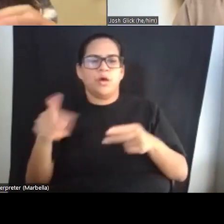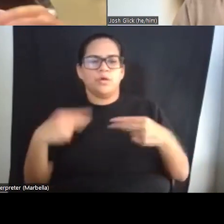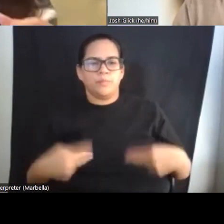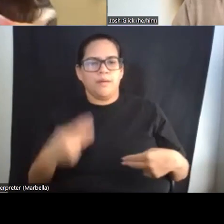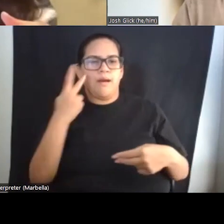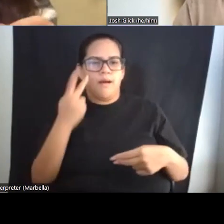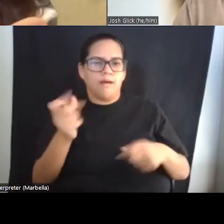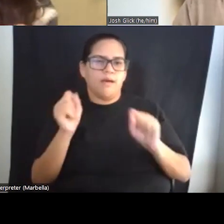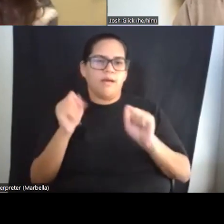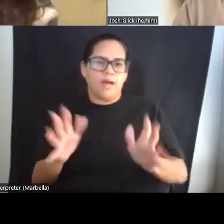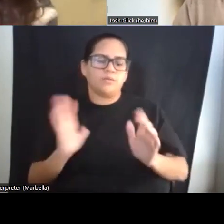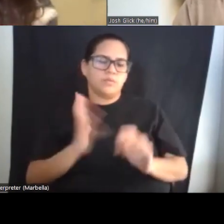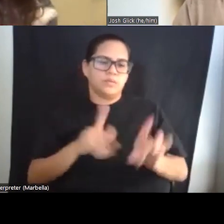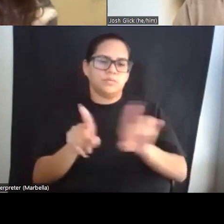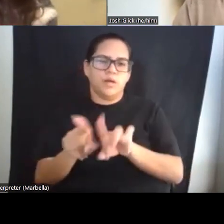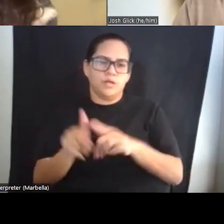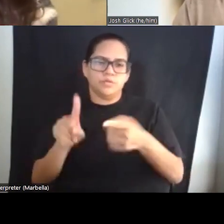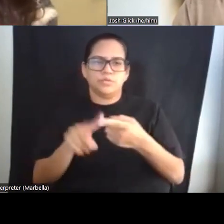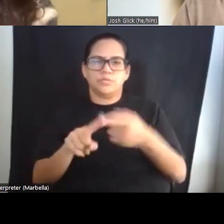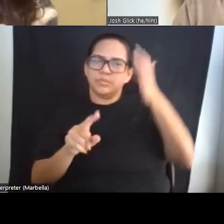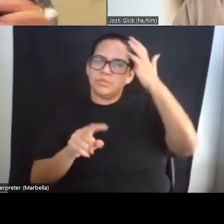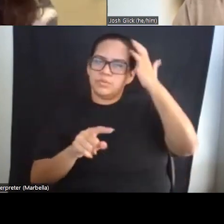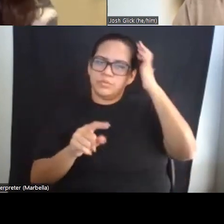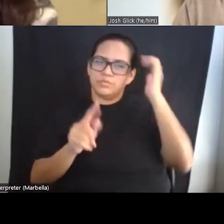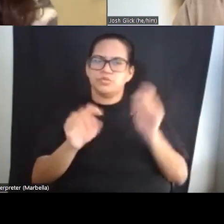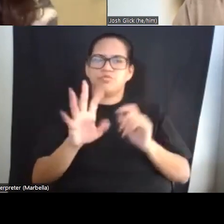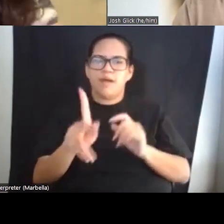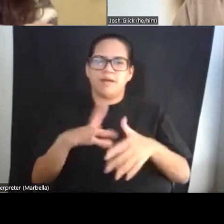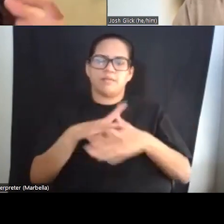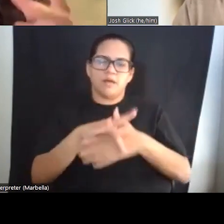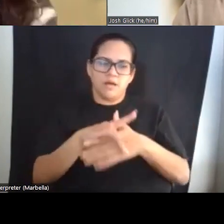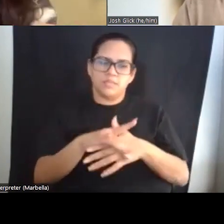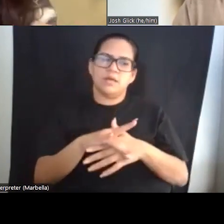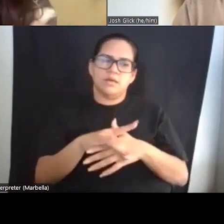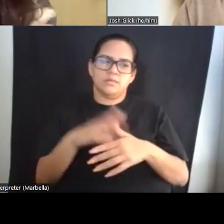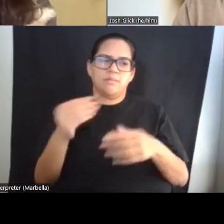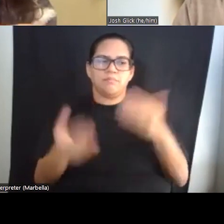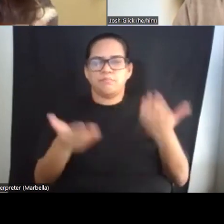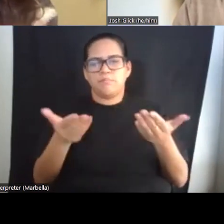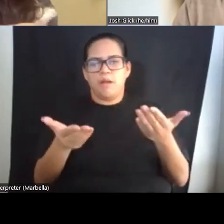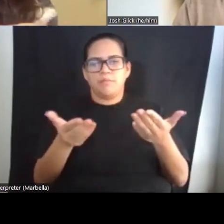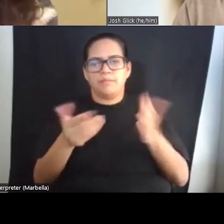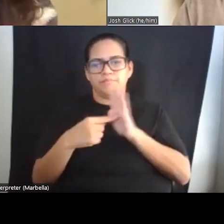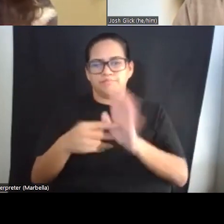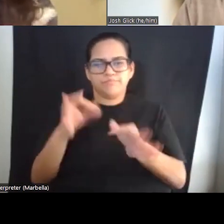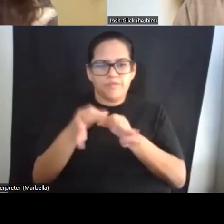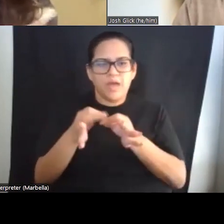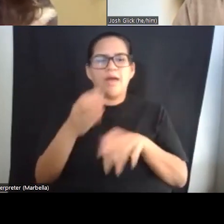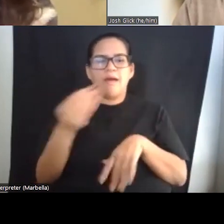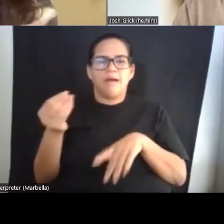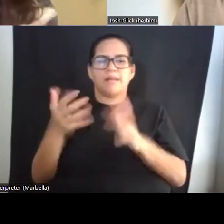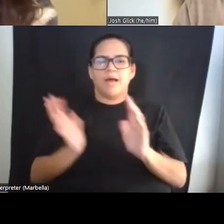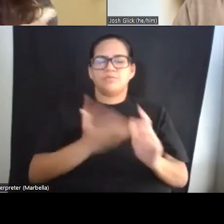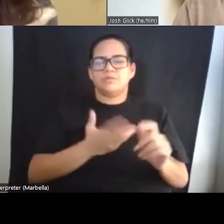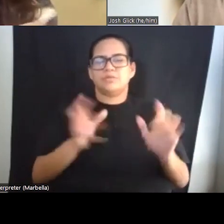that allows us as well to track the content and the provenance of it, and that allows us to do